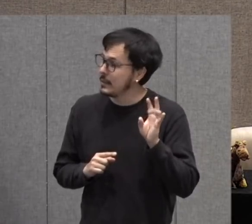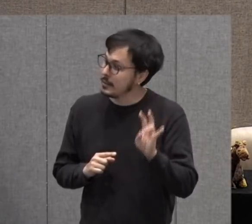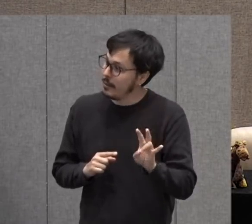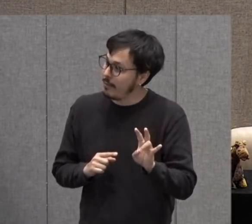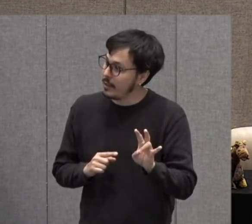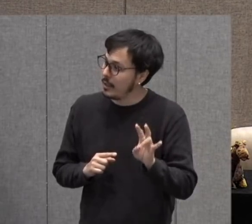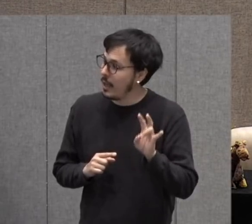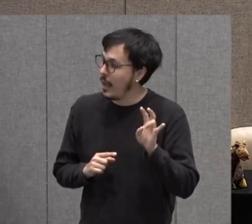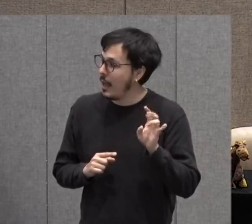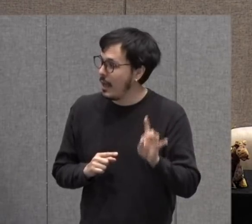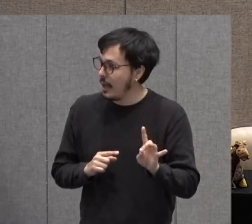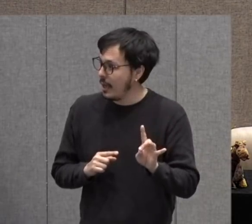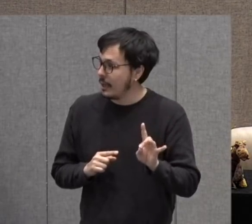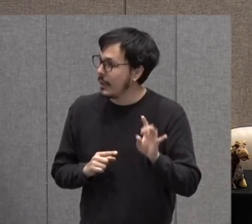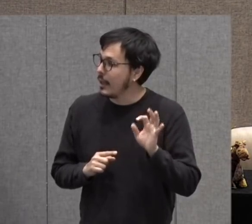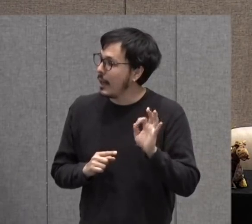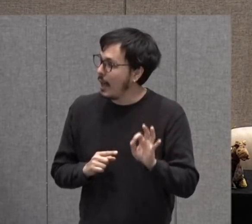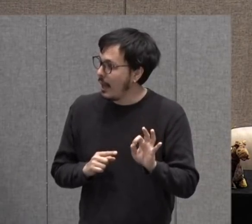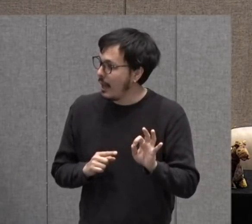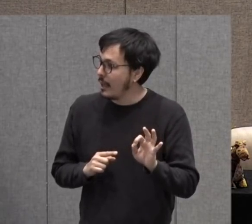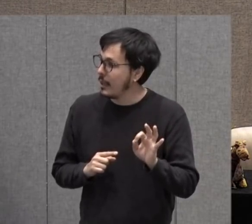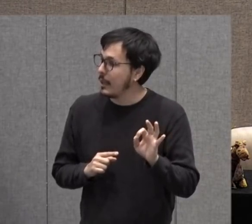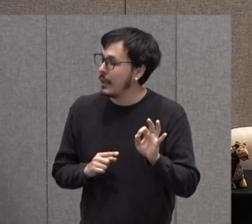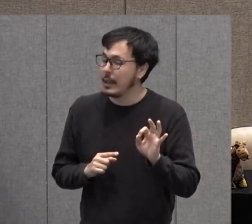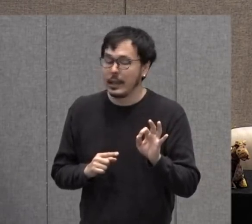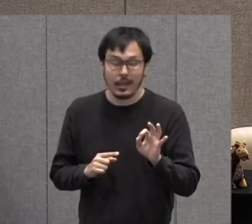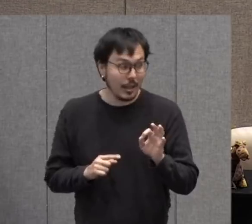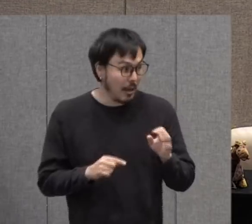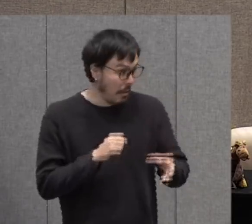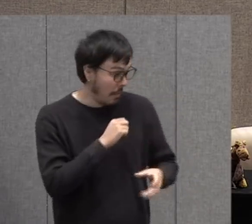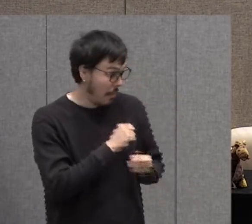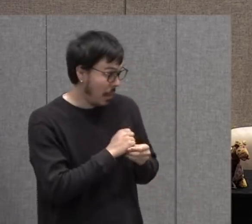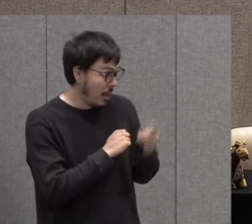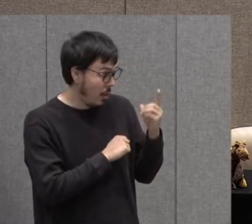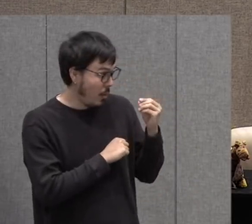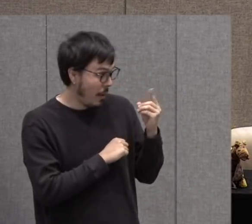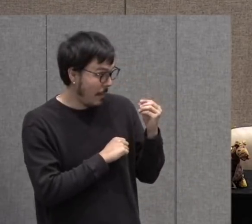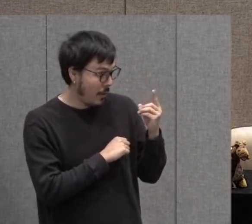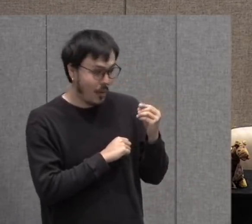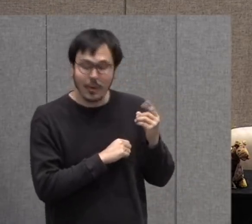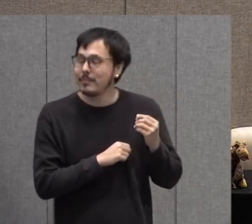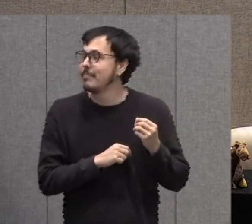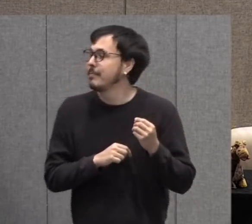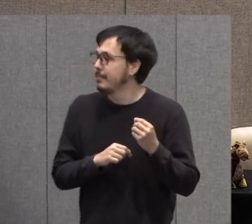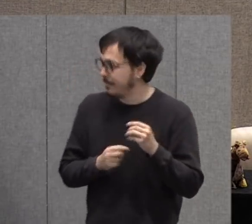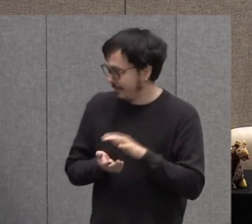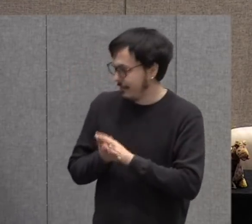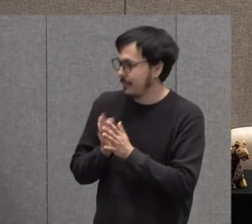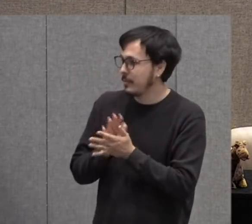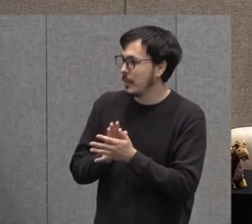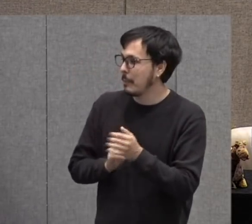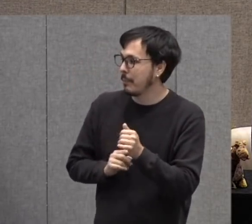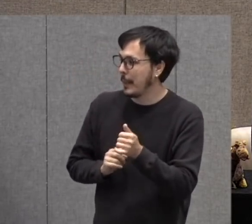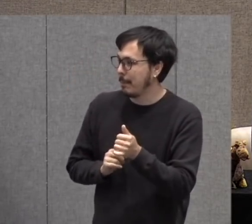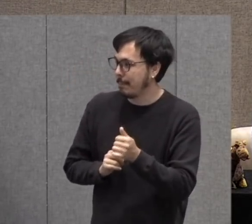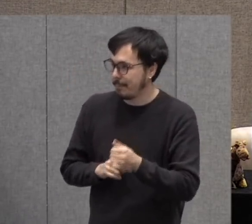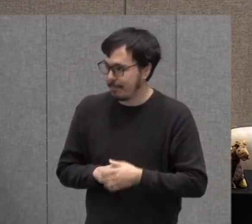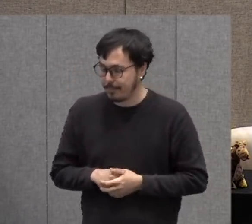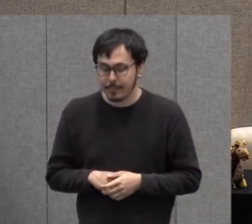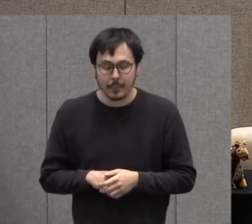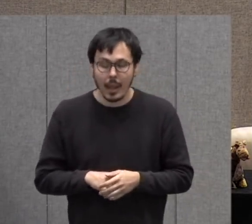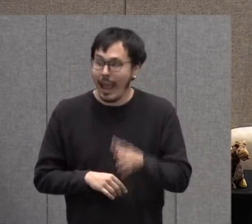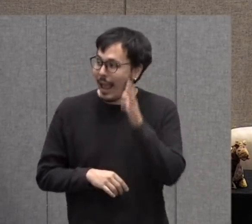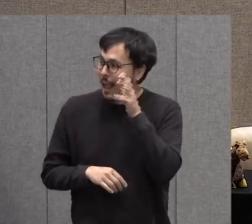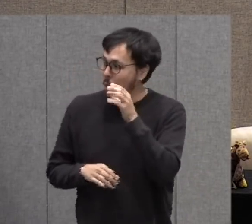7, 8, 9, Plus one more. plus one more is 10. Okay. All right, so I will move